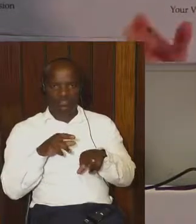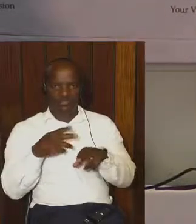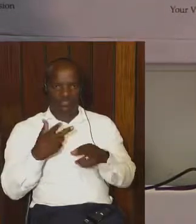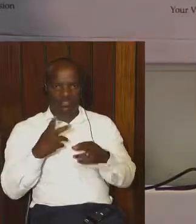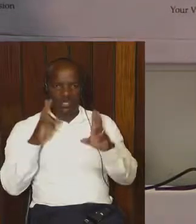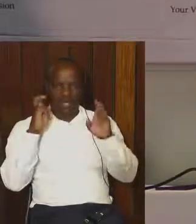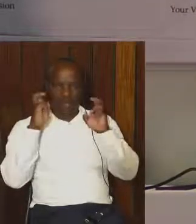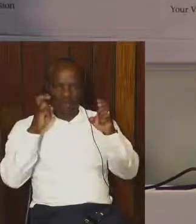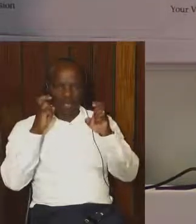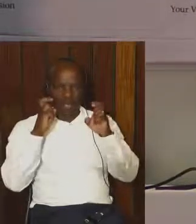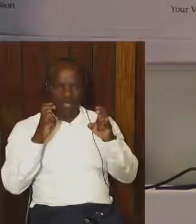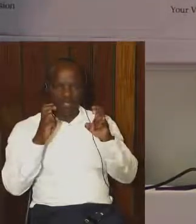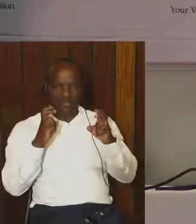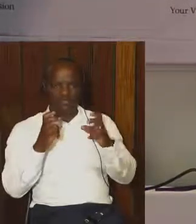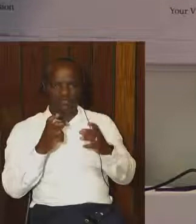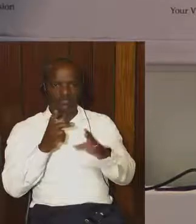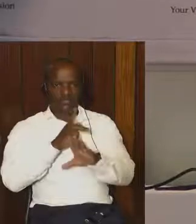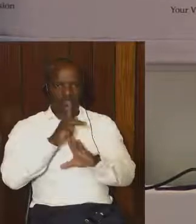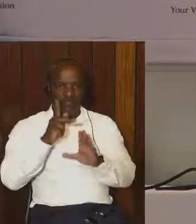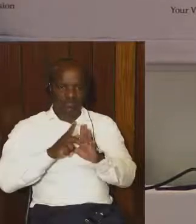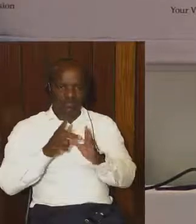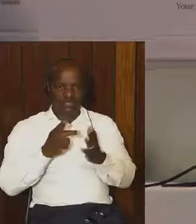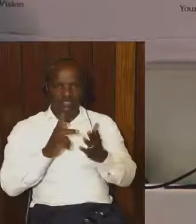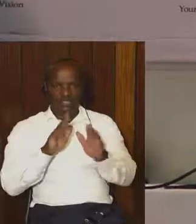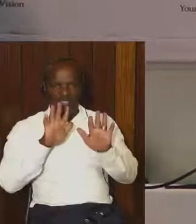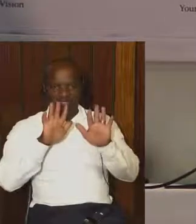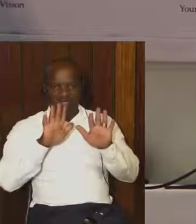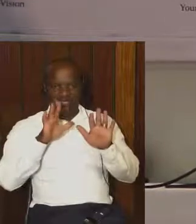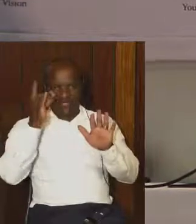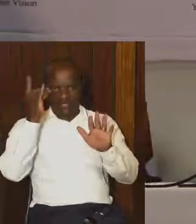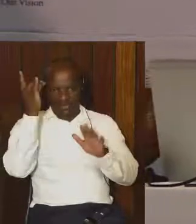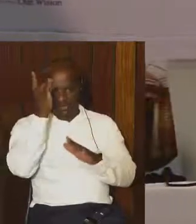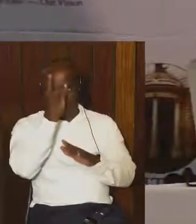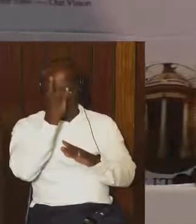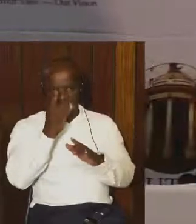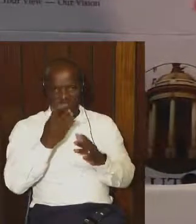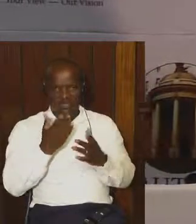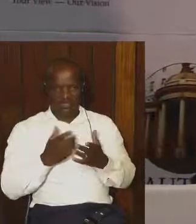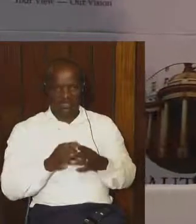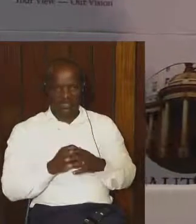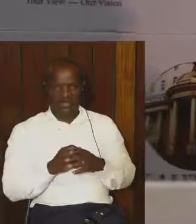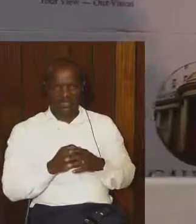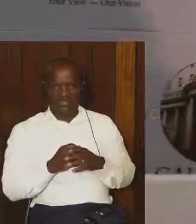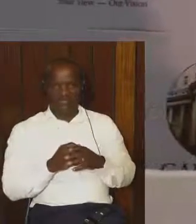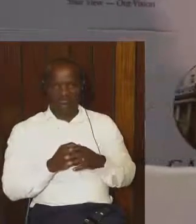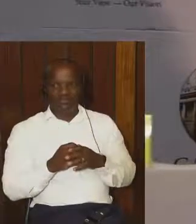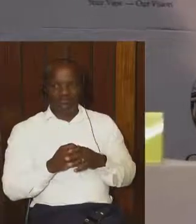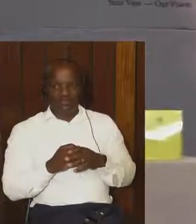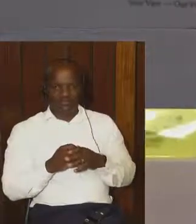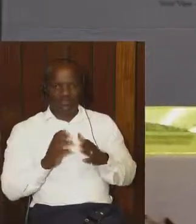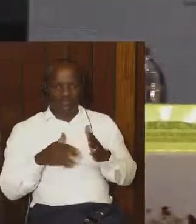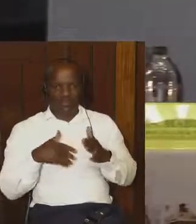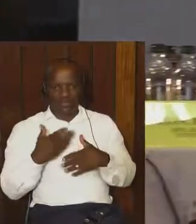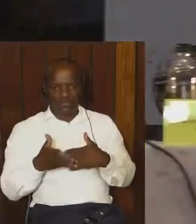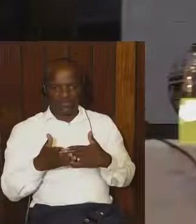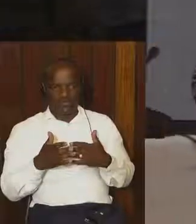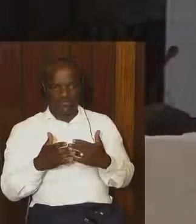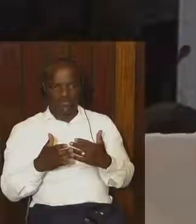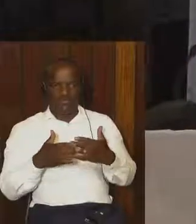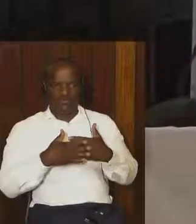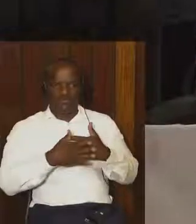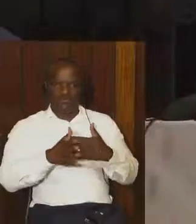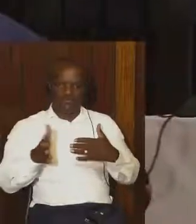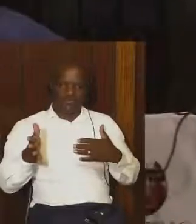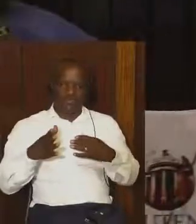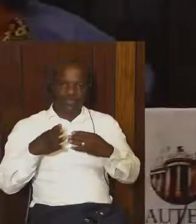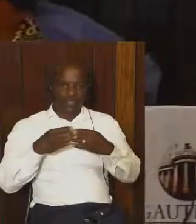long will that take you? Do you need 5 minutes? Do you need 10 minutes? 5 minutes. Because after that, I'm going to open up to